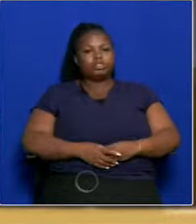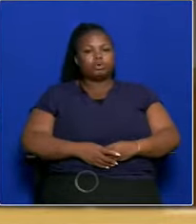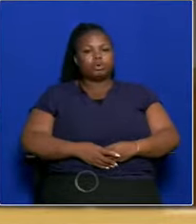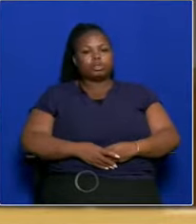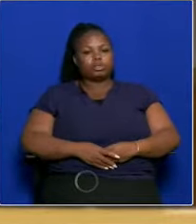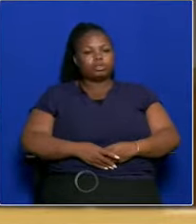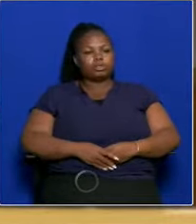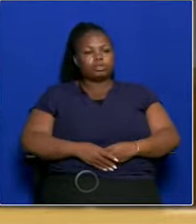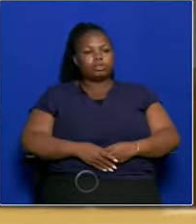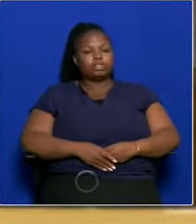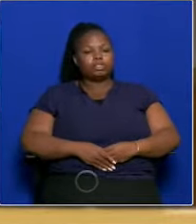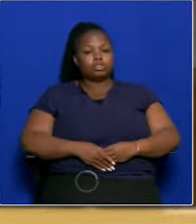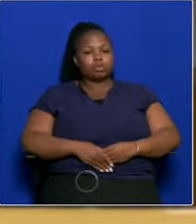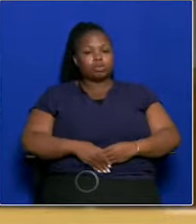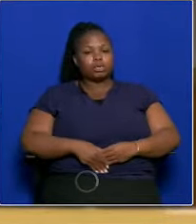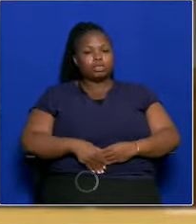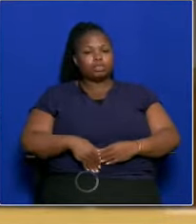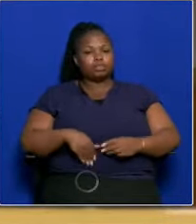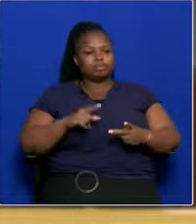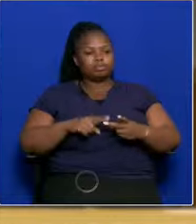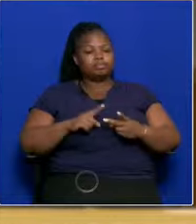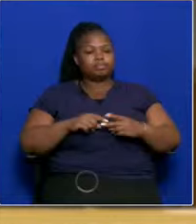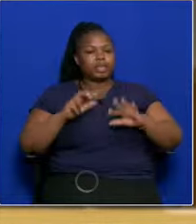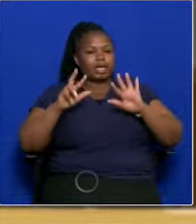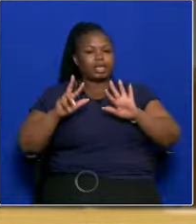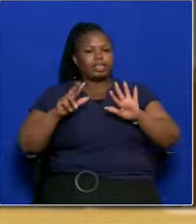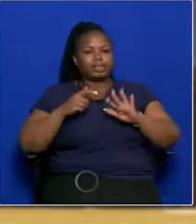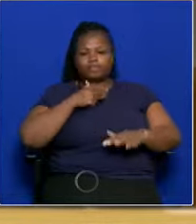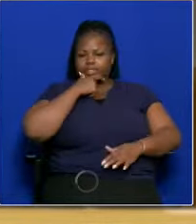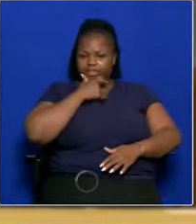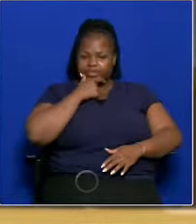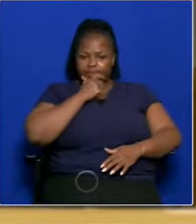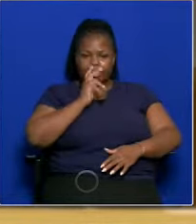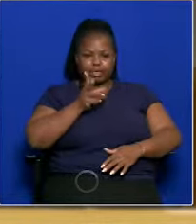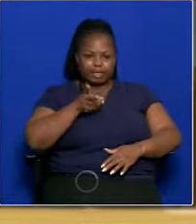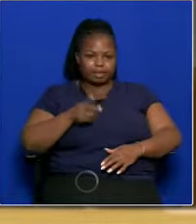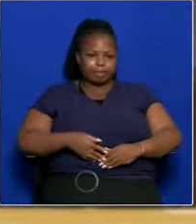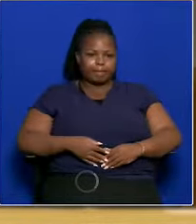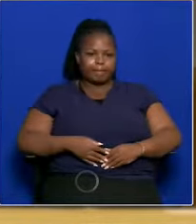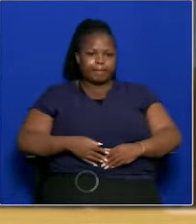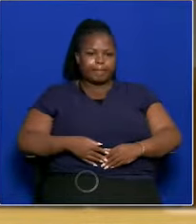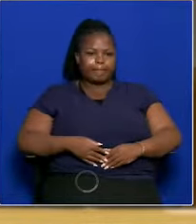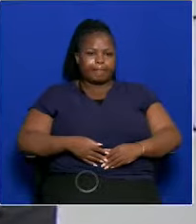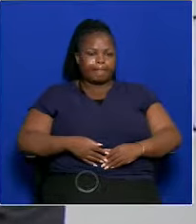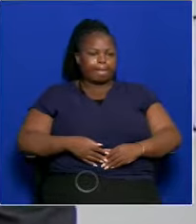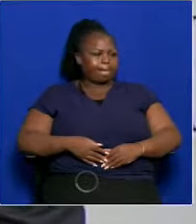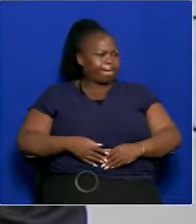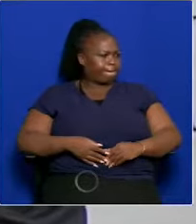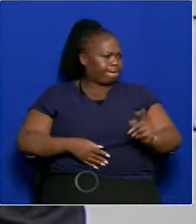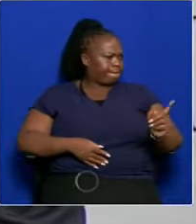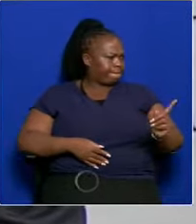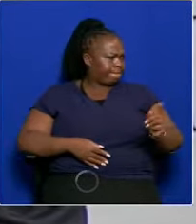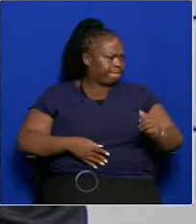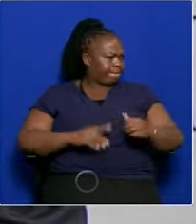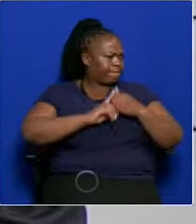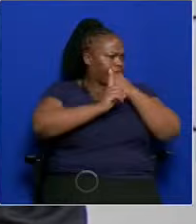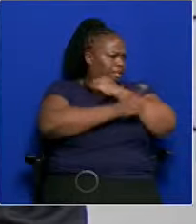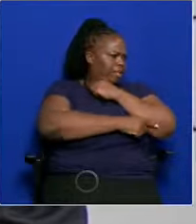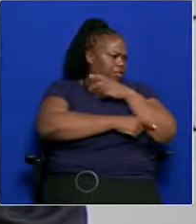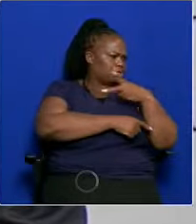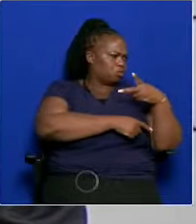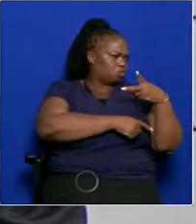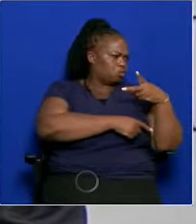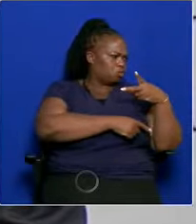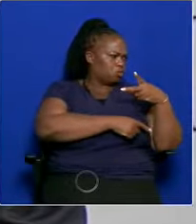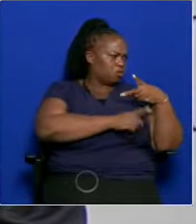8th of December. And there's another These last two being from you. Yes,